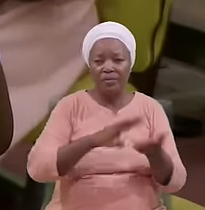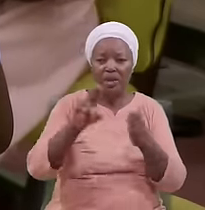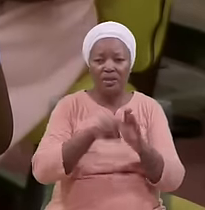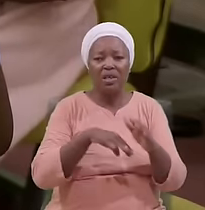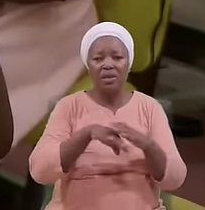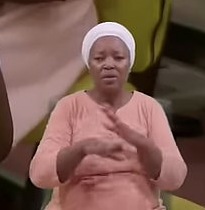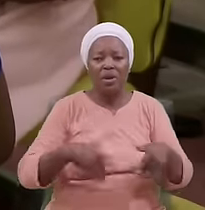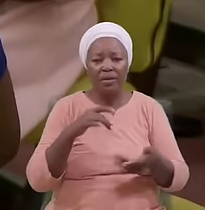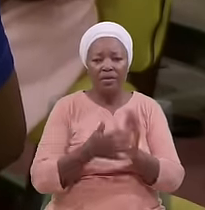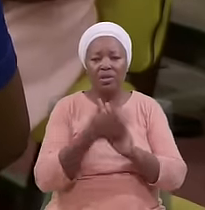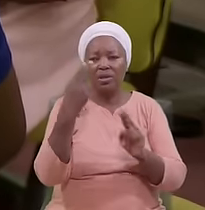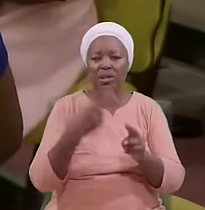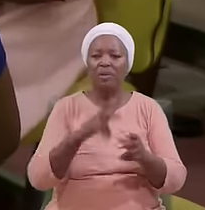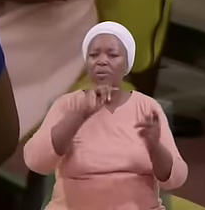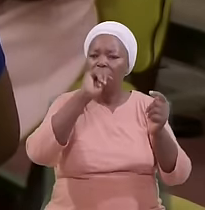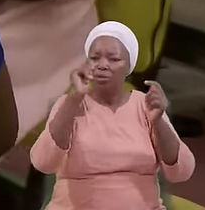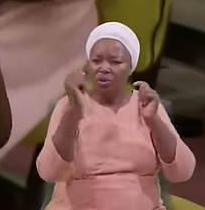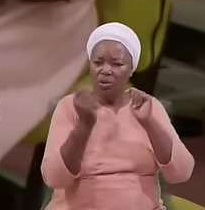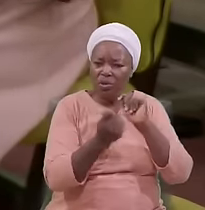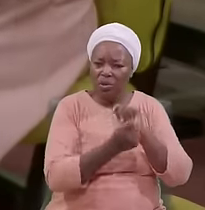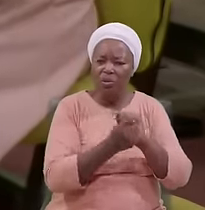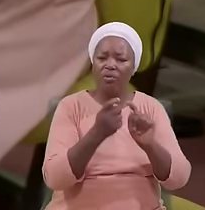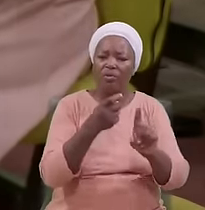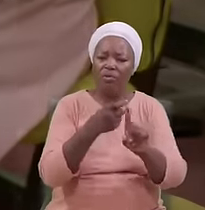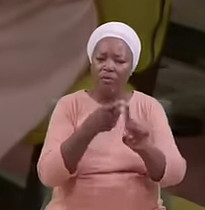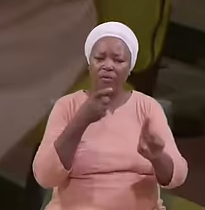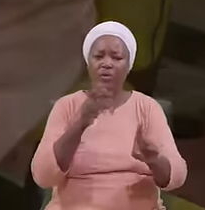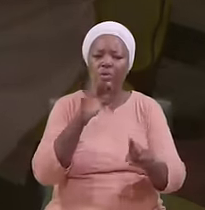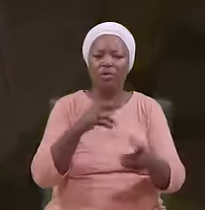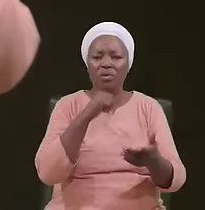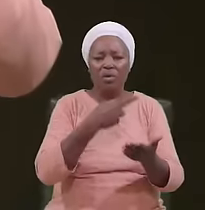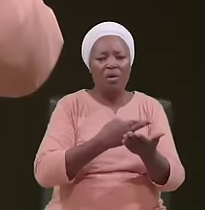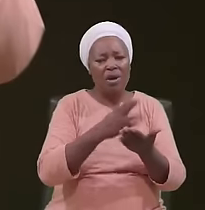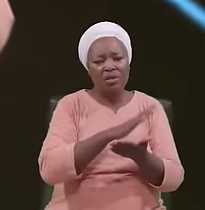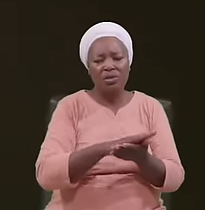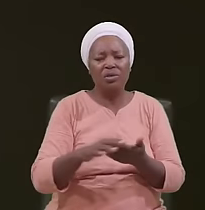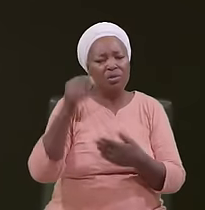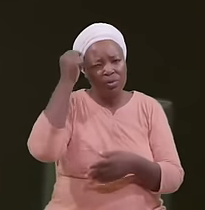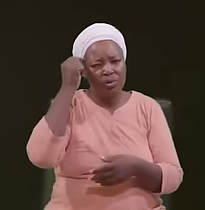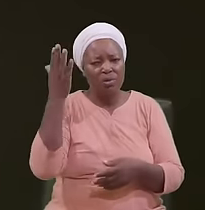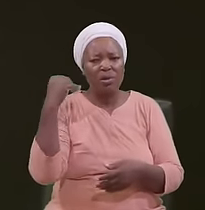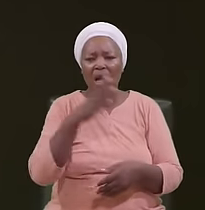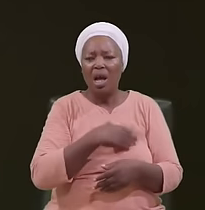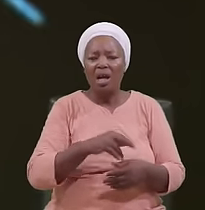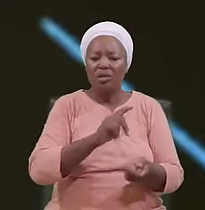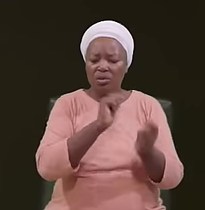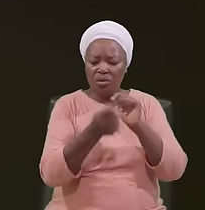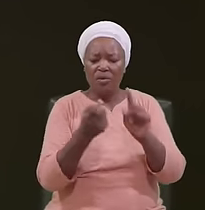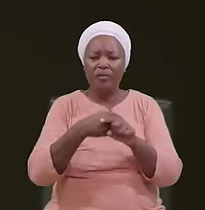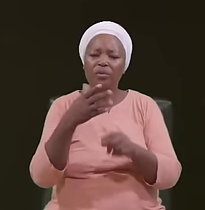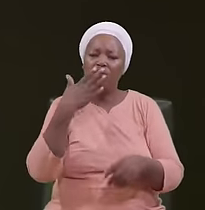name. Turn from your unrighteous thoughts and turn from your wicked